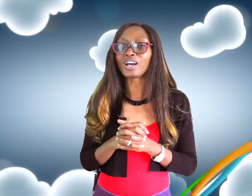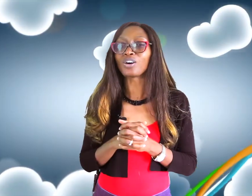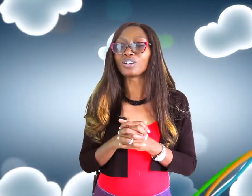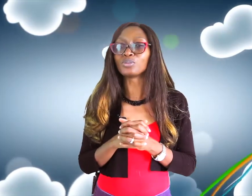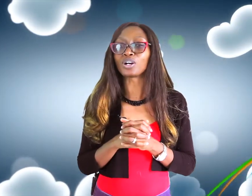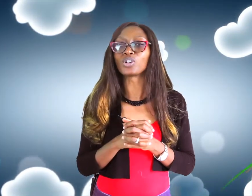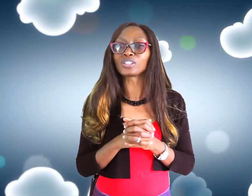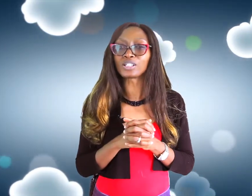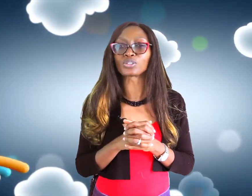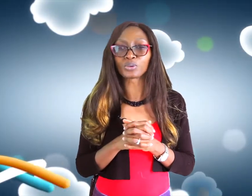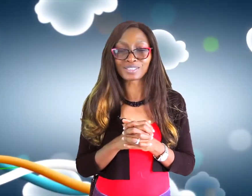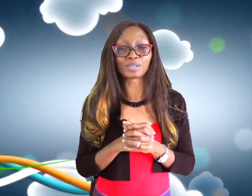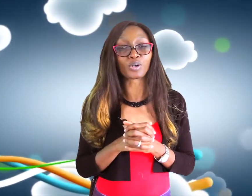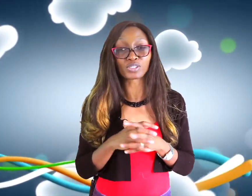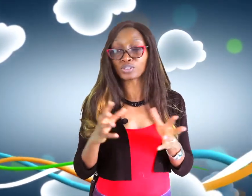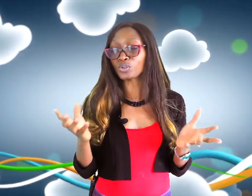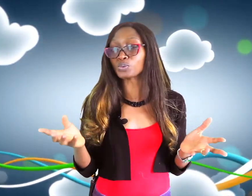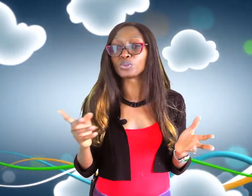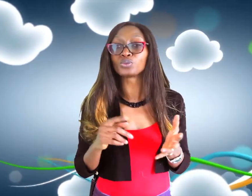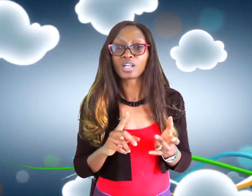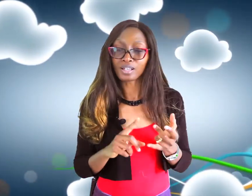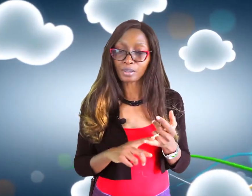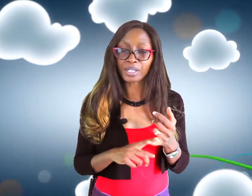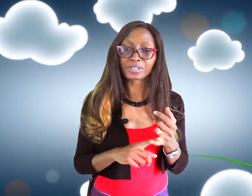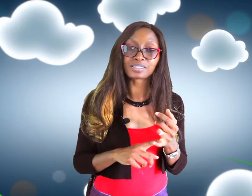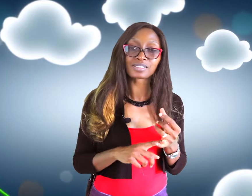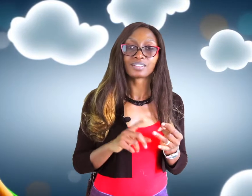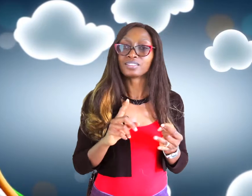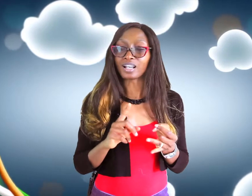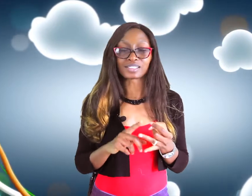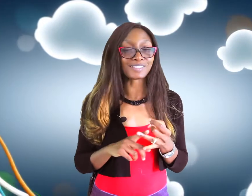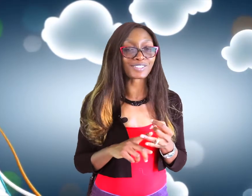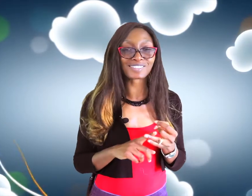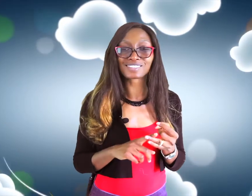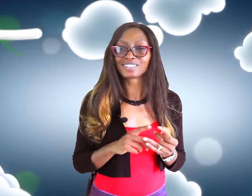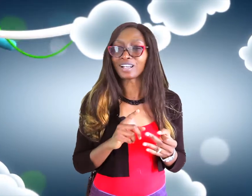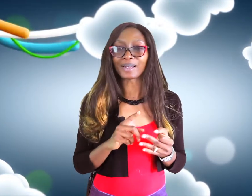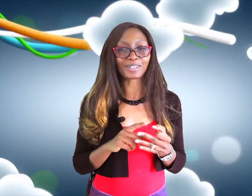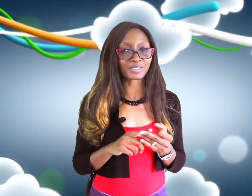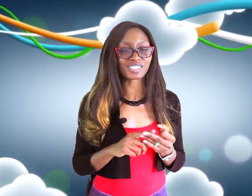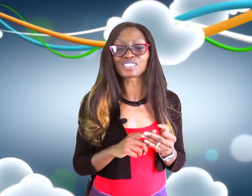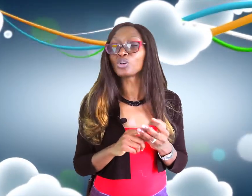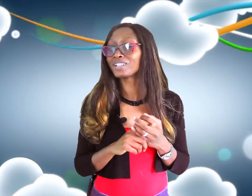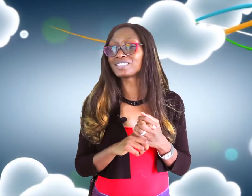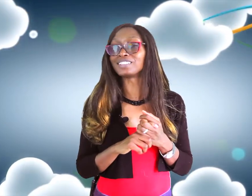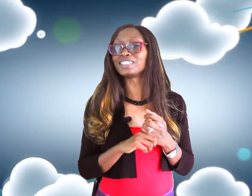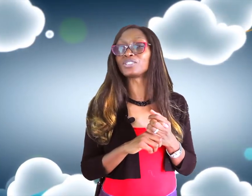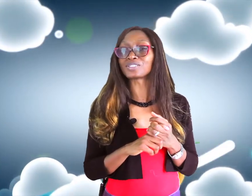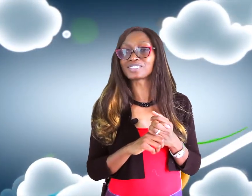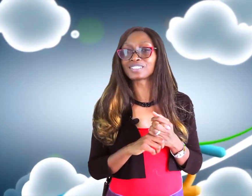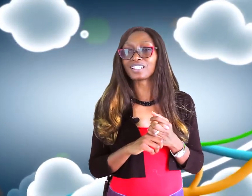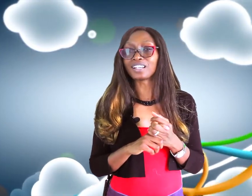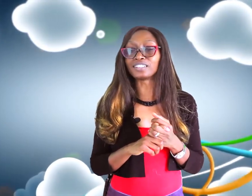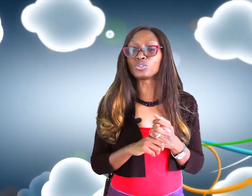those who are godly authorities above us. And of course, we know our parents, our teachers, our elders, as long as they are